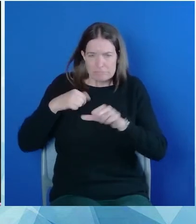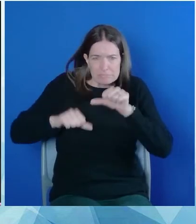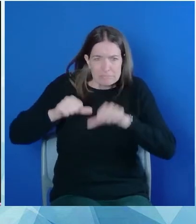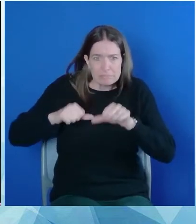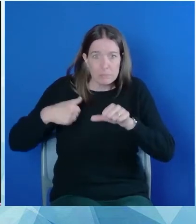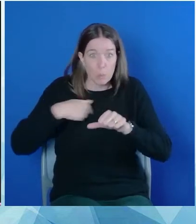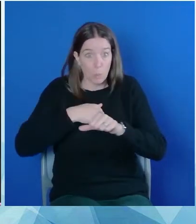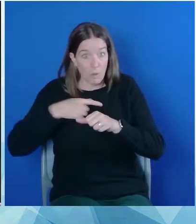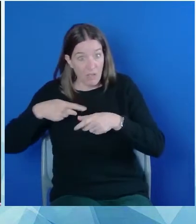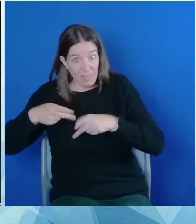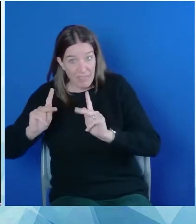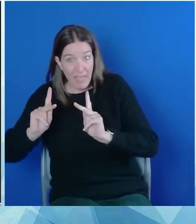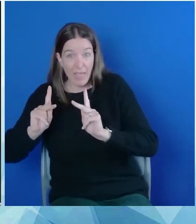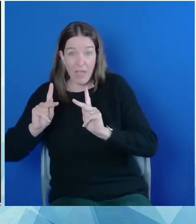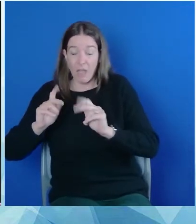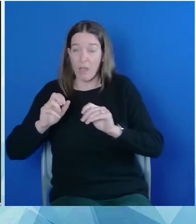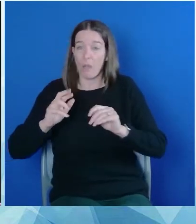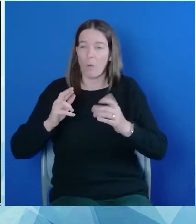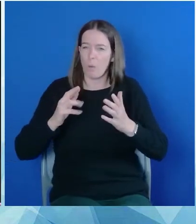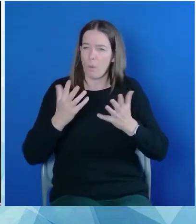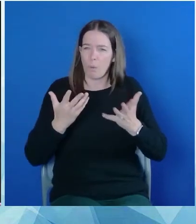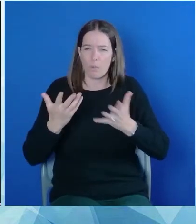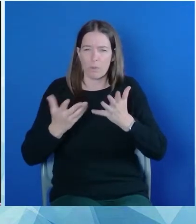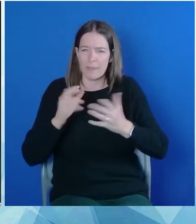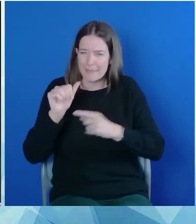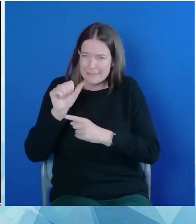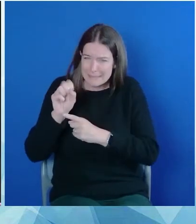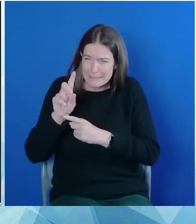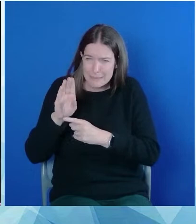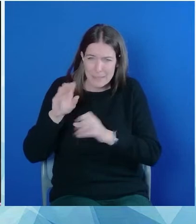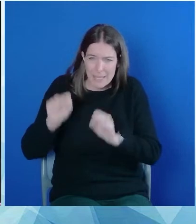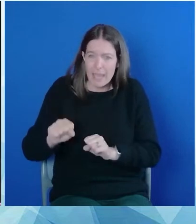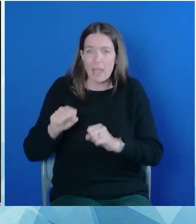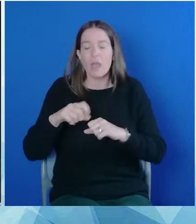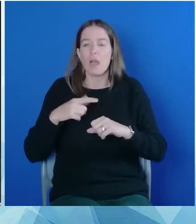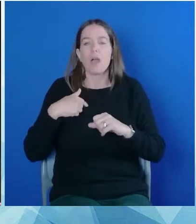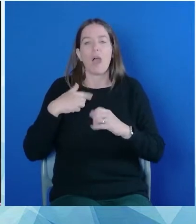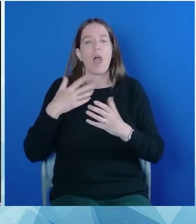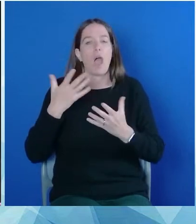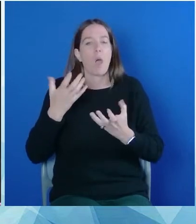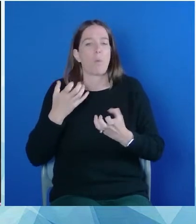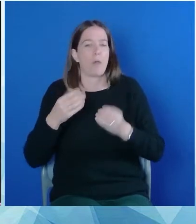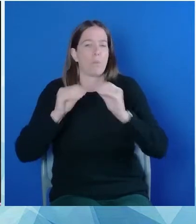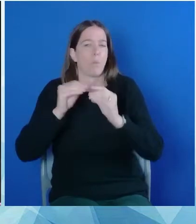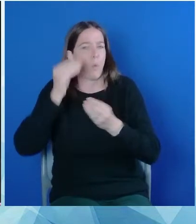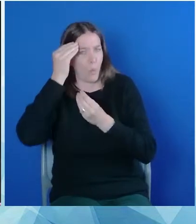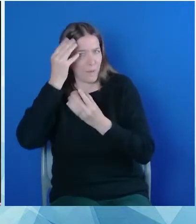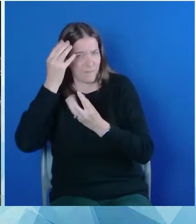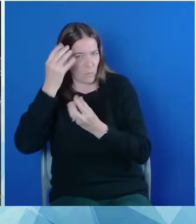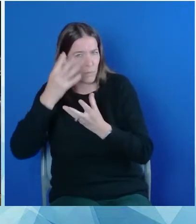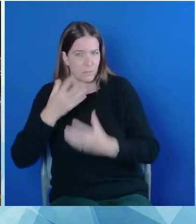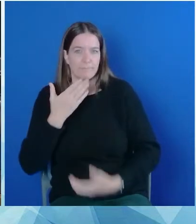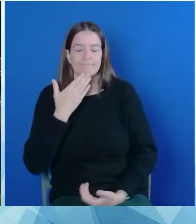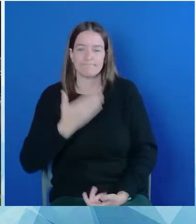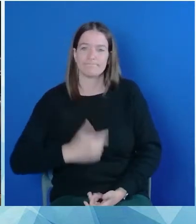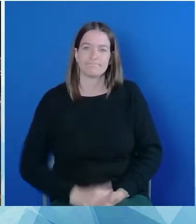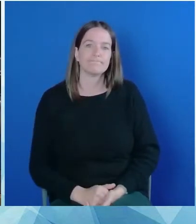if the ASDB does that, but I would like to have more information about that.